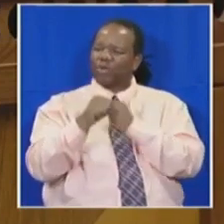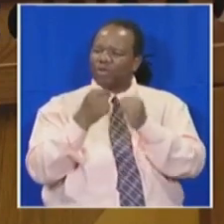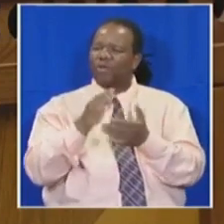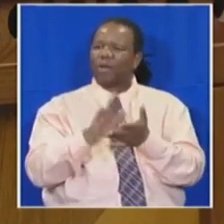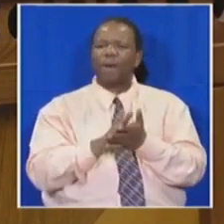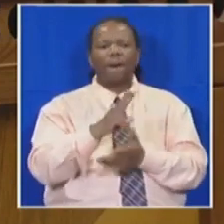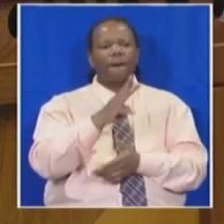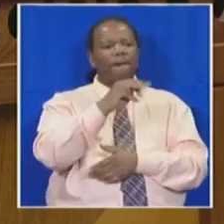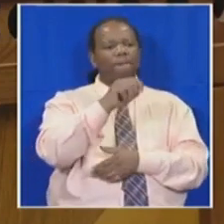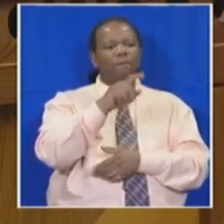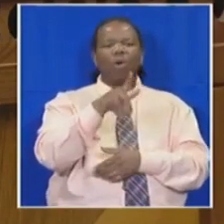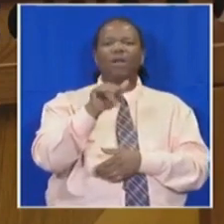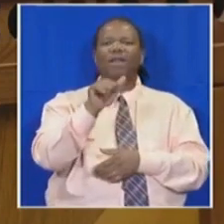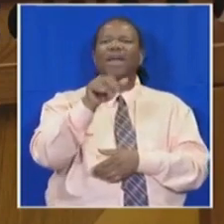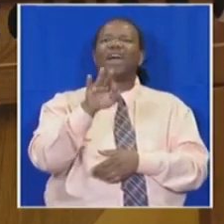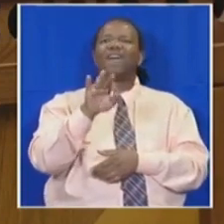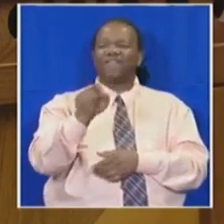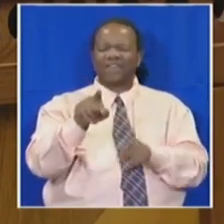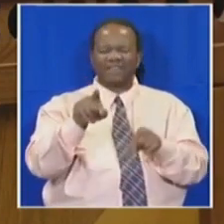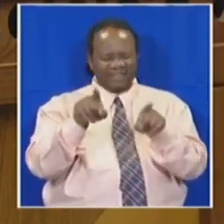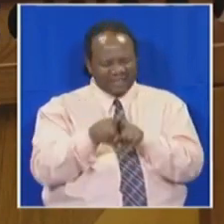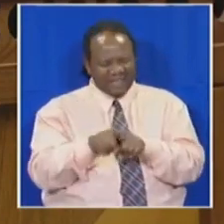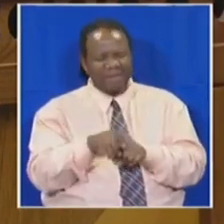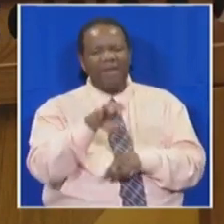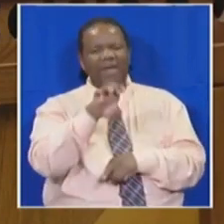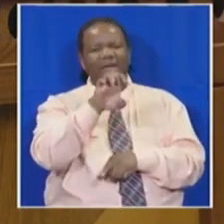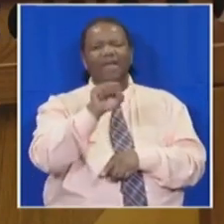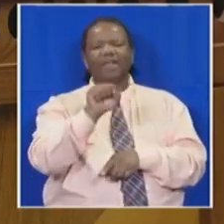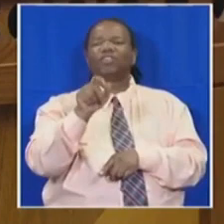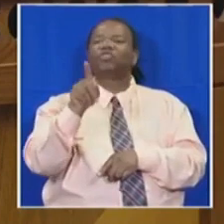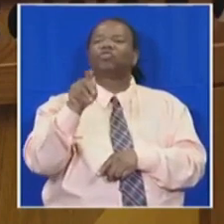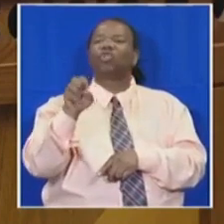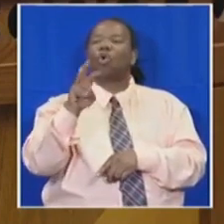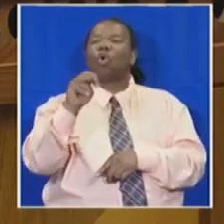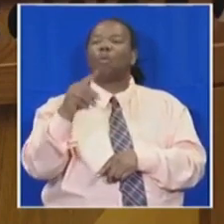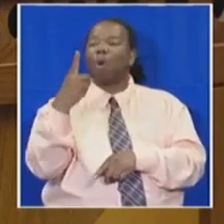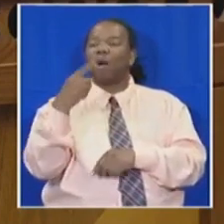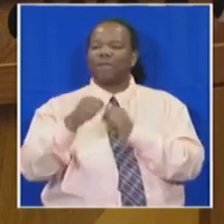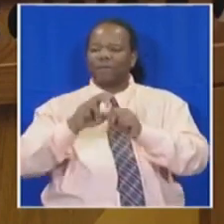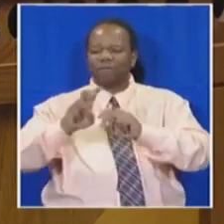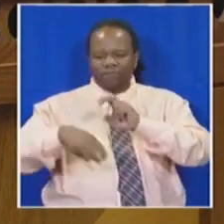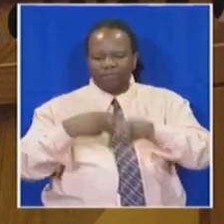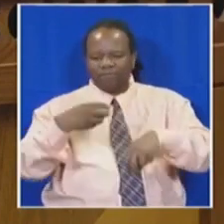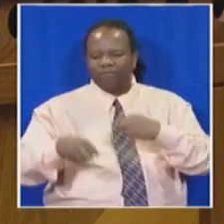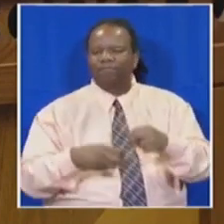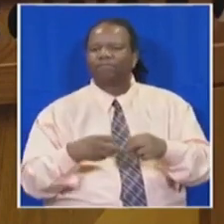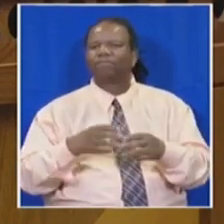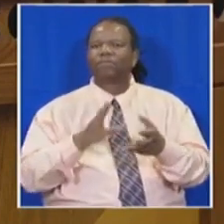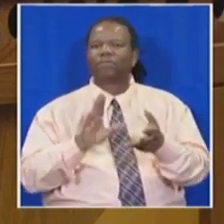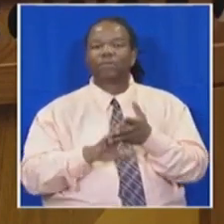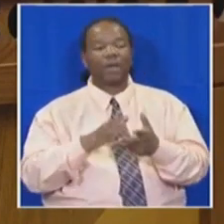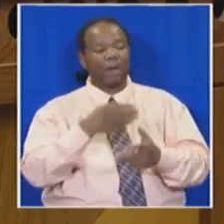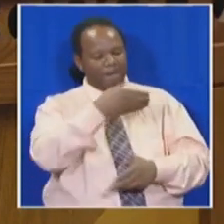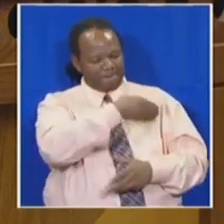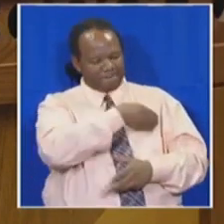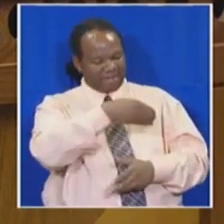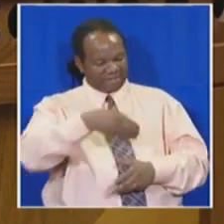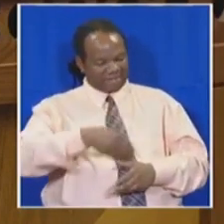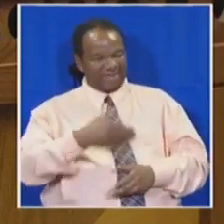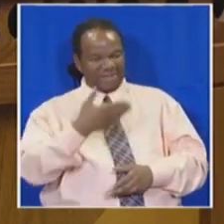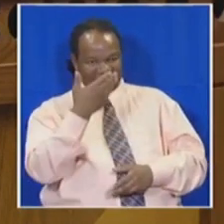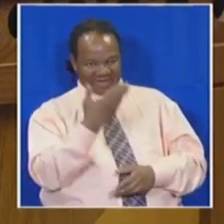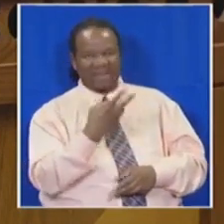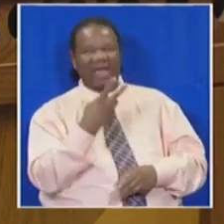Molefe has already been doing this at Eskom illegally, I will say, for over a year. And now you, Mr. President, have caved